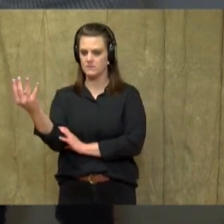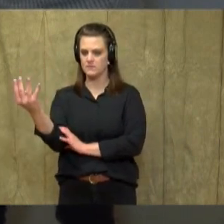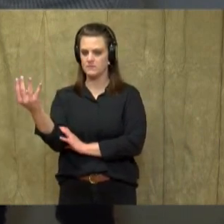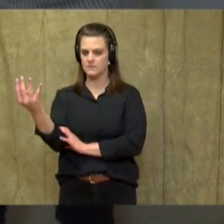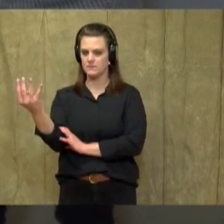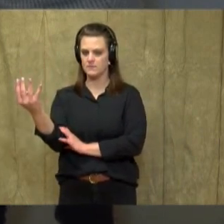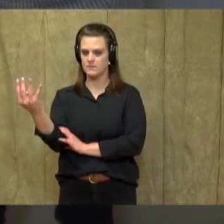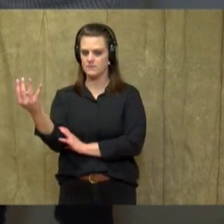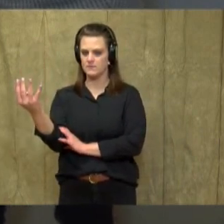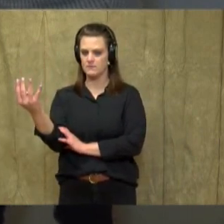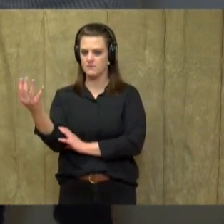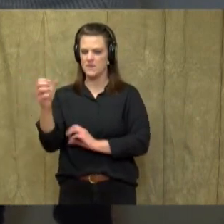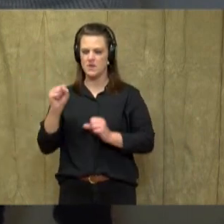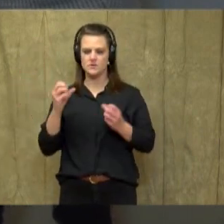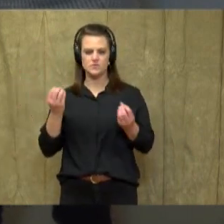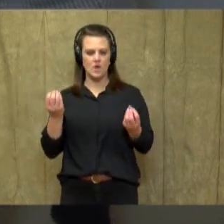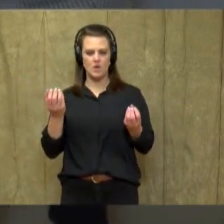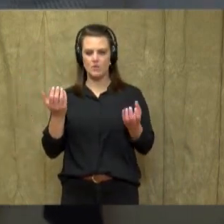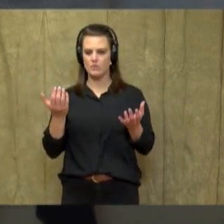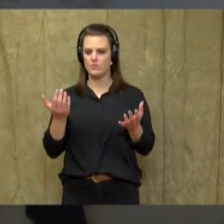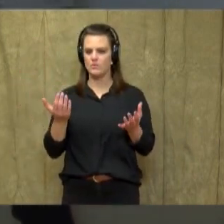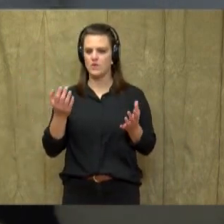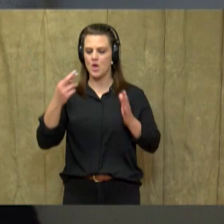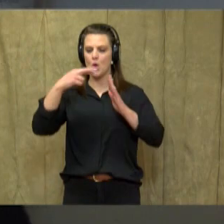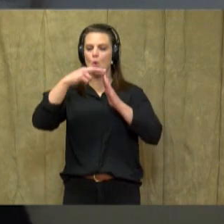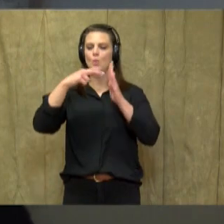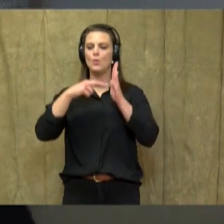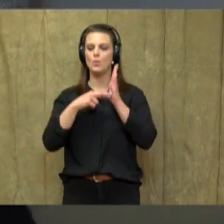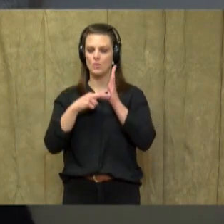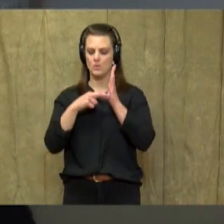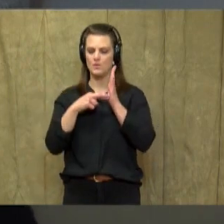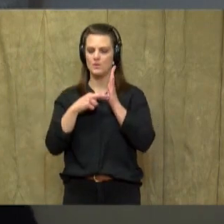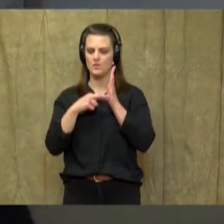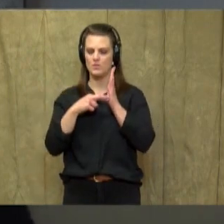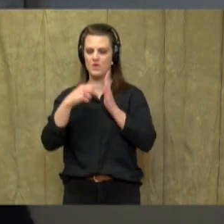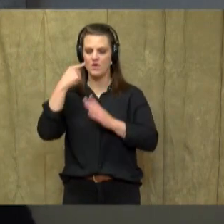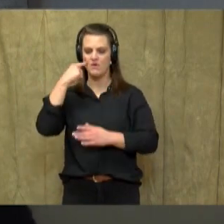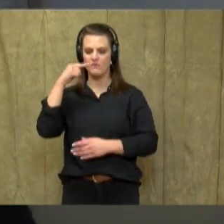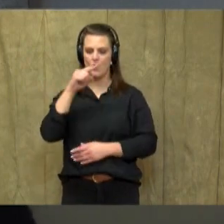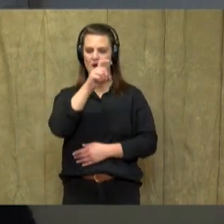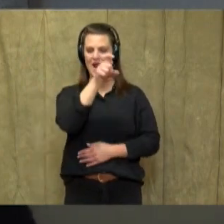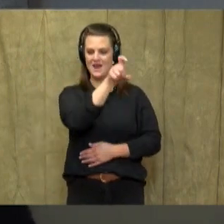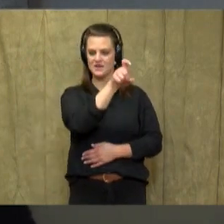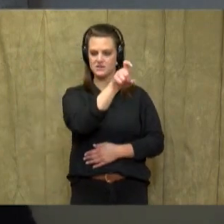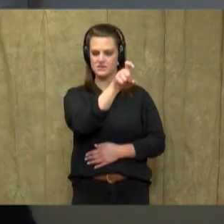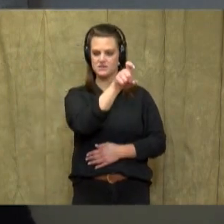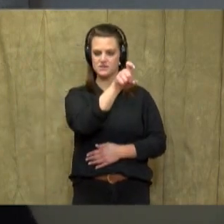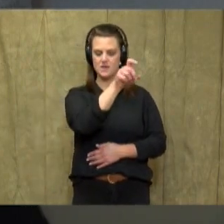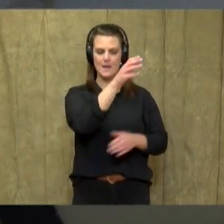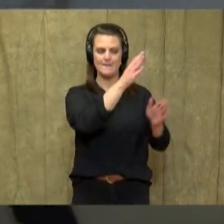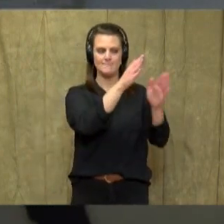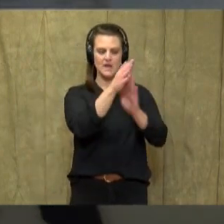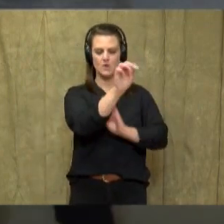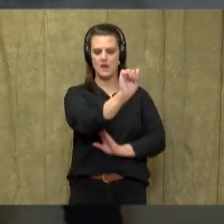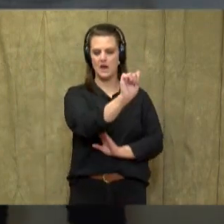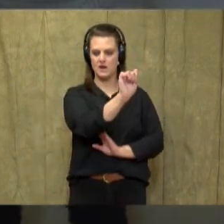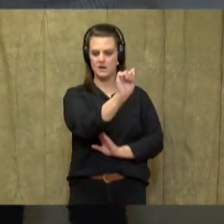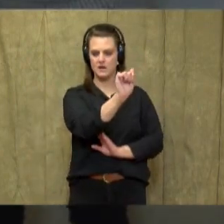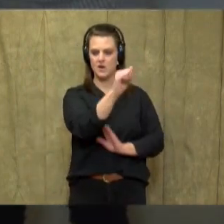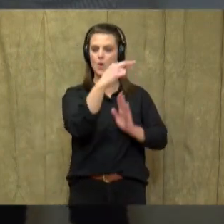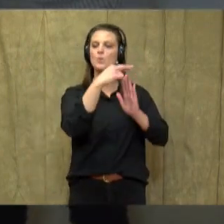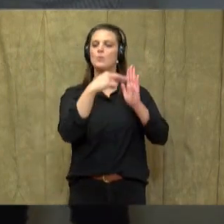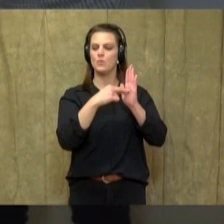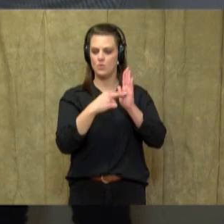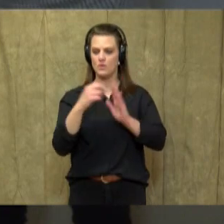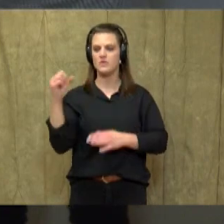4. So what would be the rule for the x coordinates for pattern A?